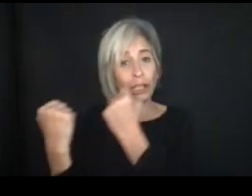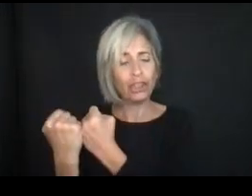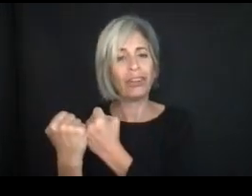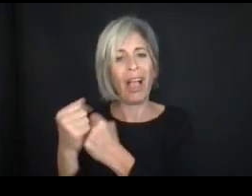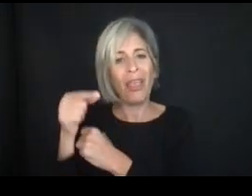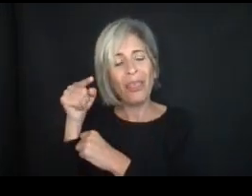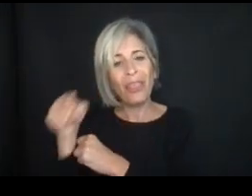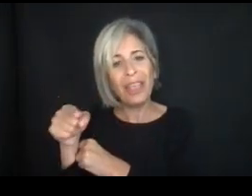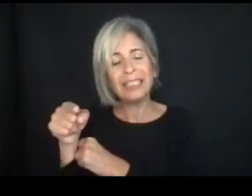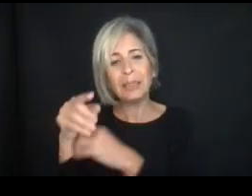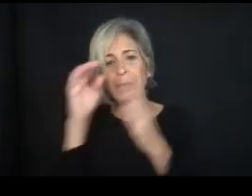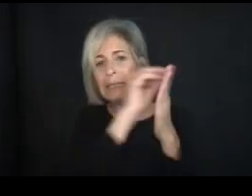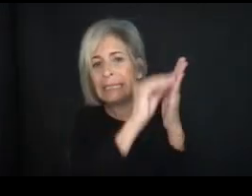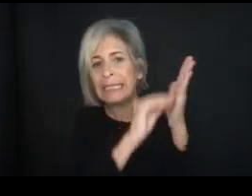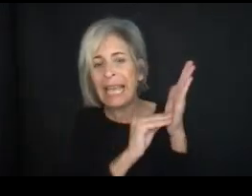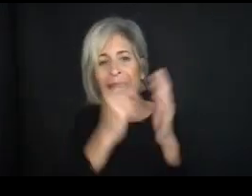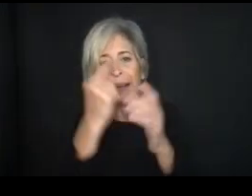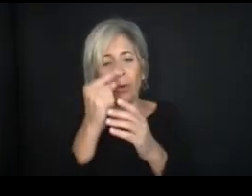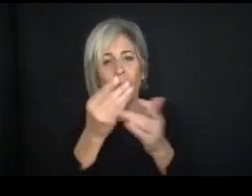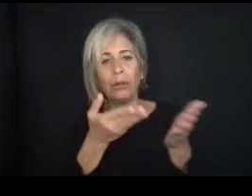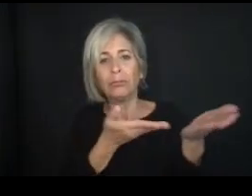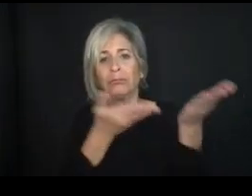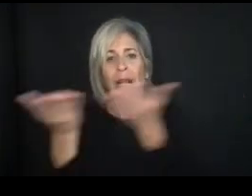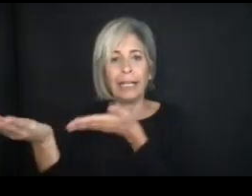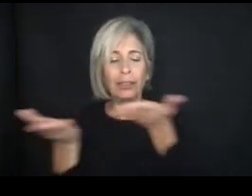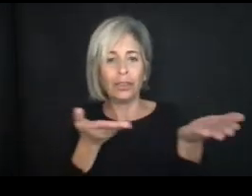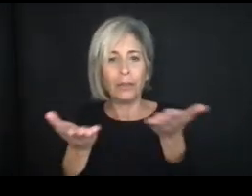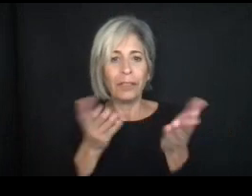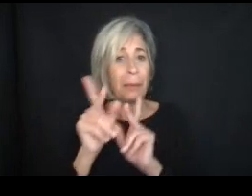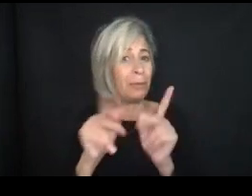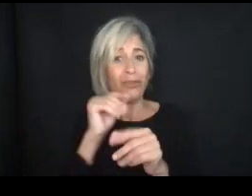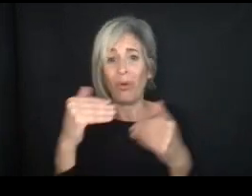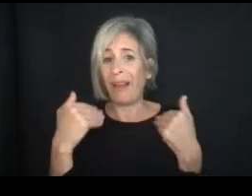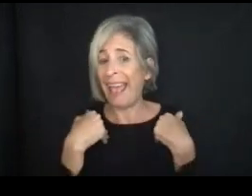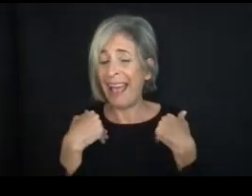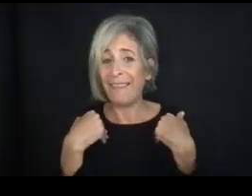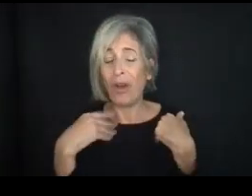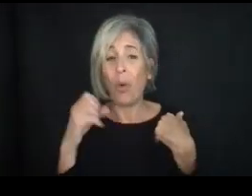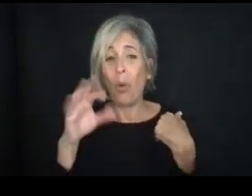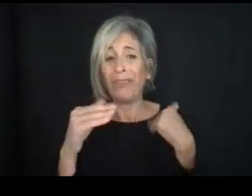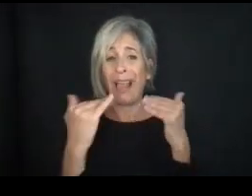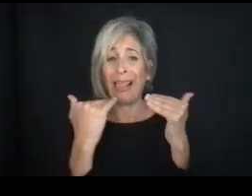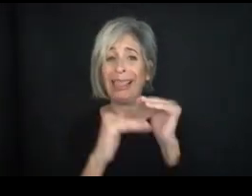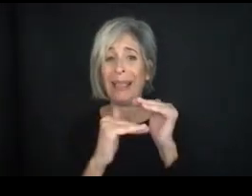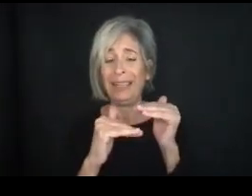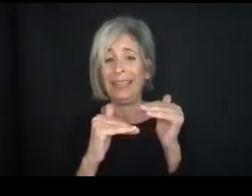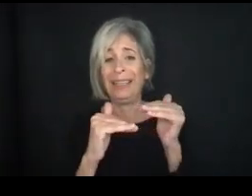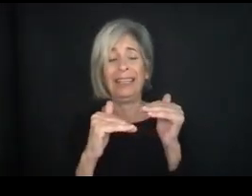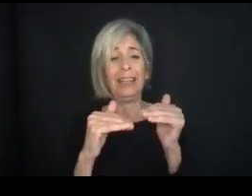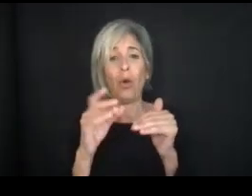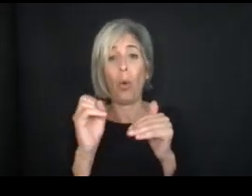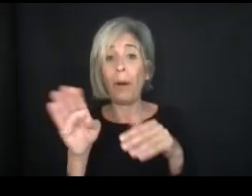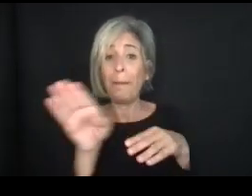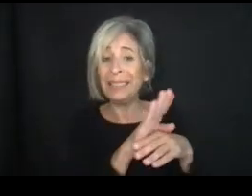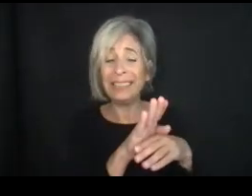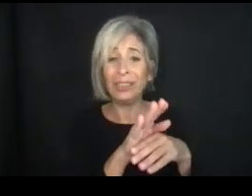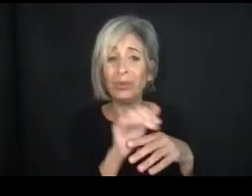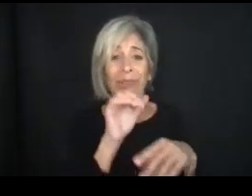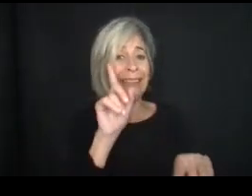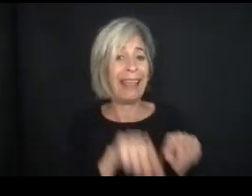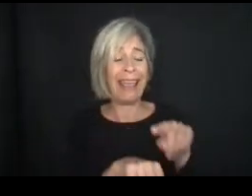been designed to provide service to the unserved or underserved households and businesses.